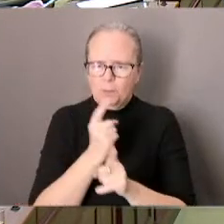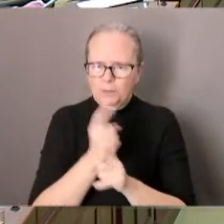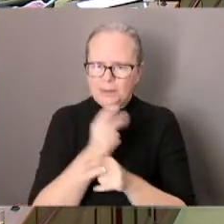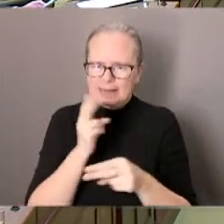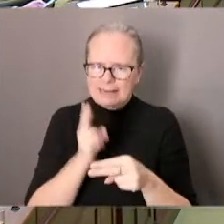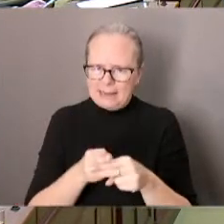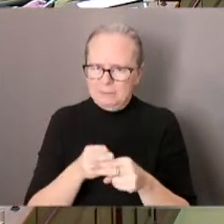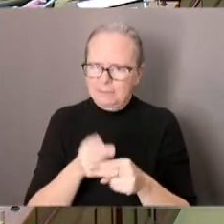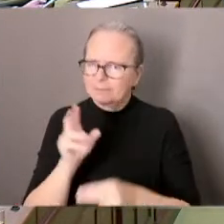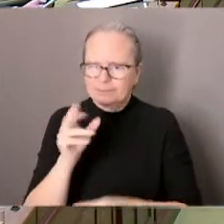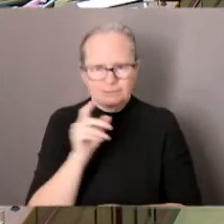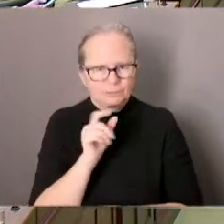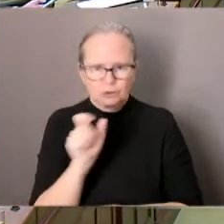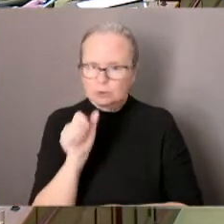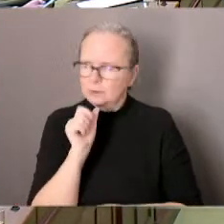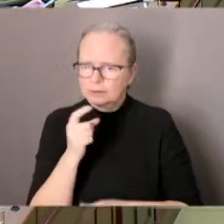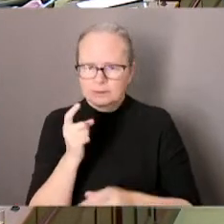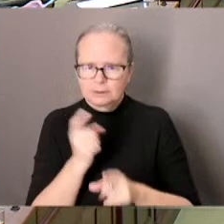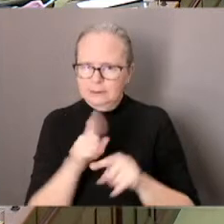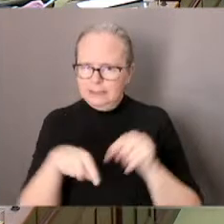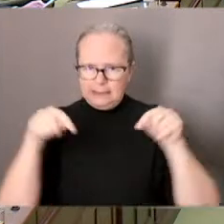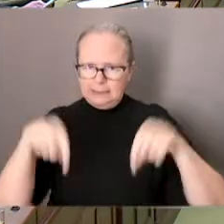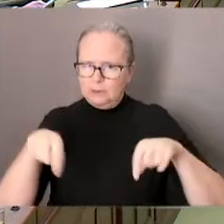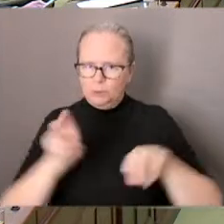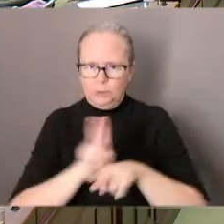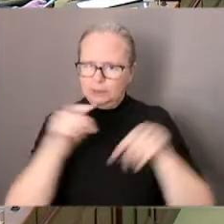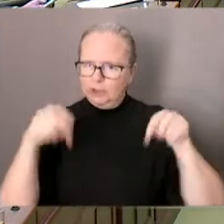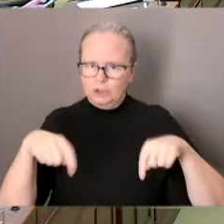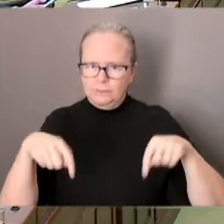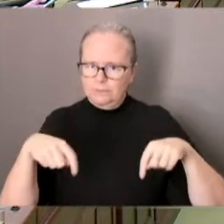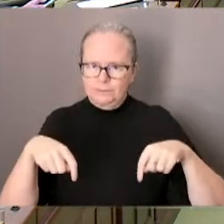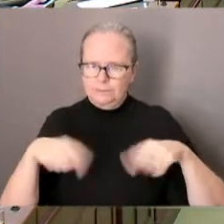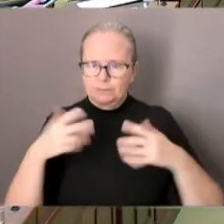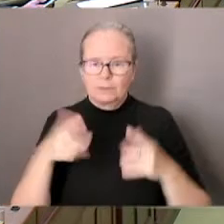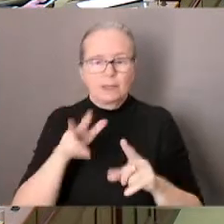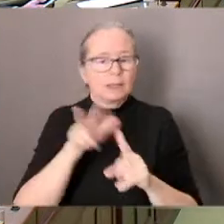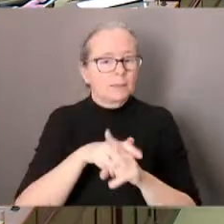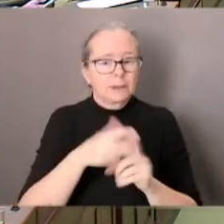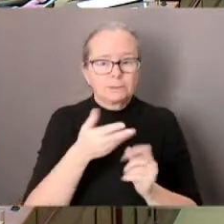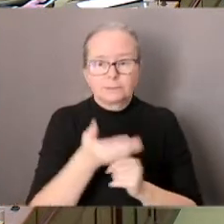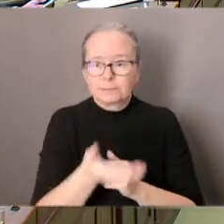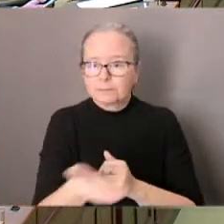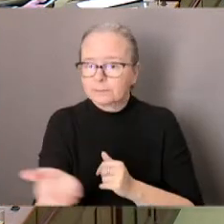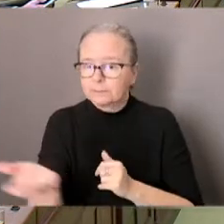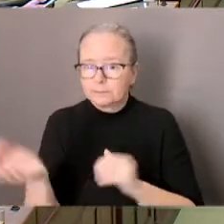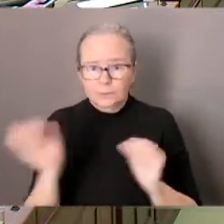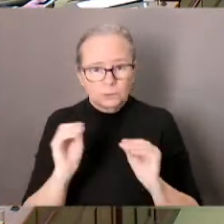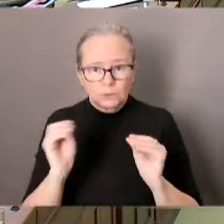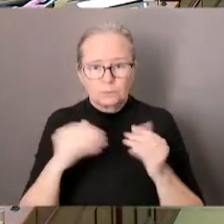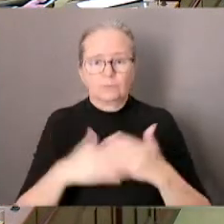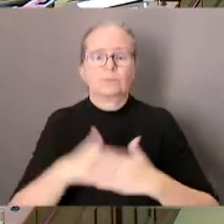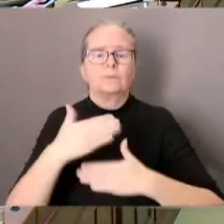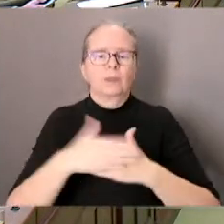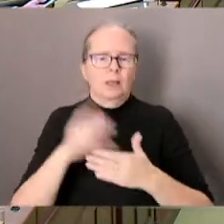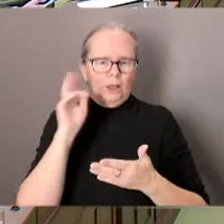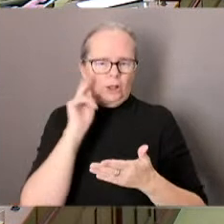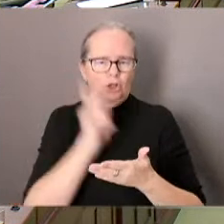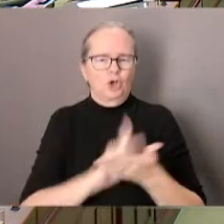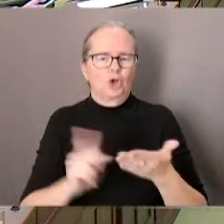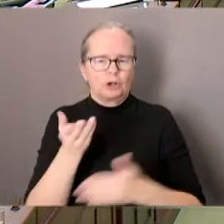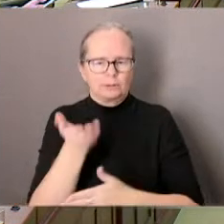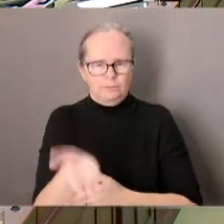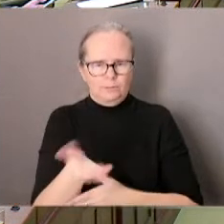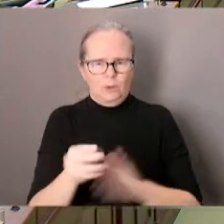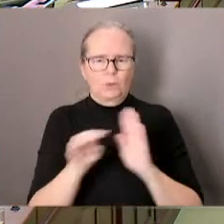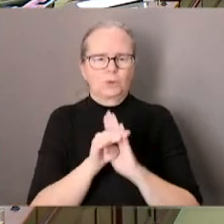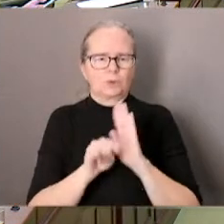seeing none tablings to the clerk orders of the day orders du jour